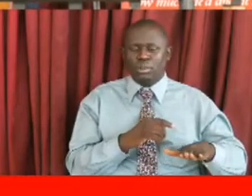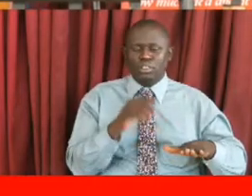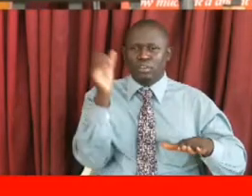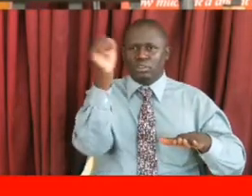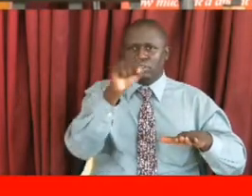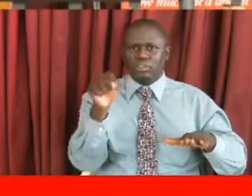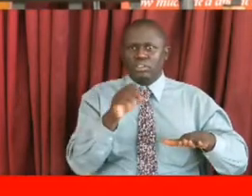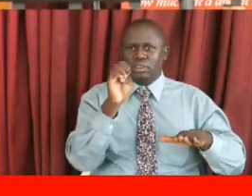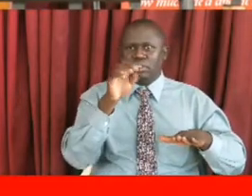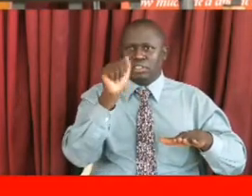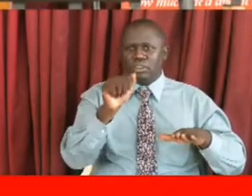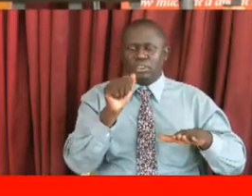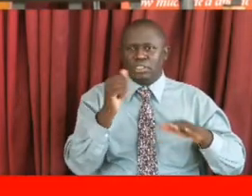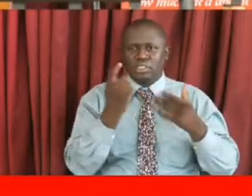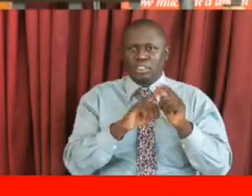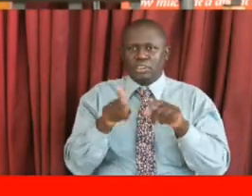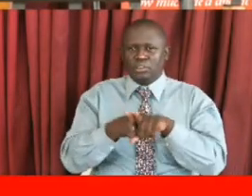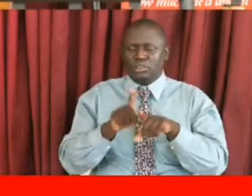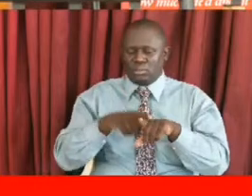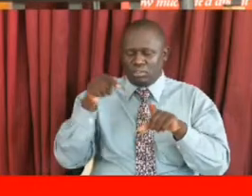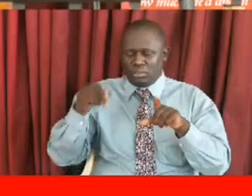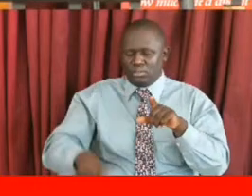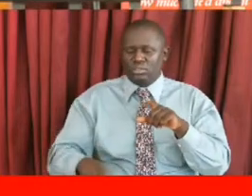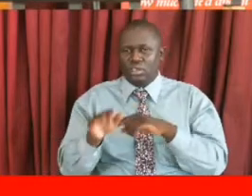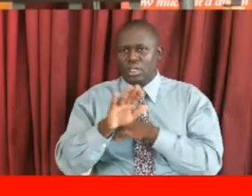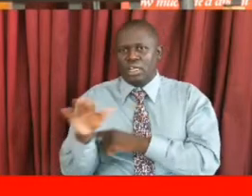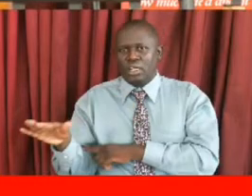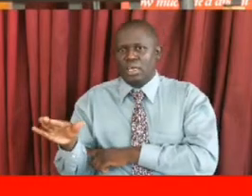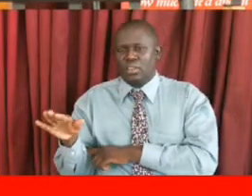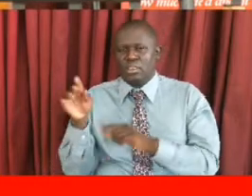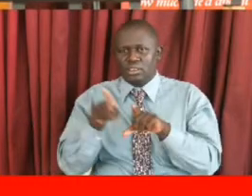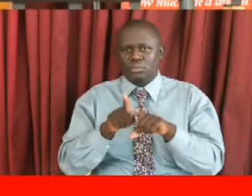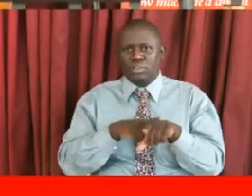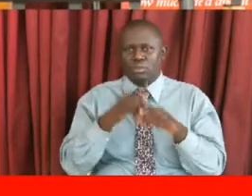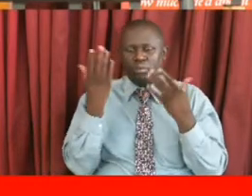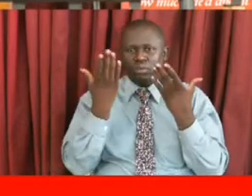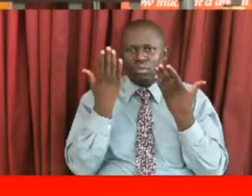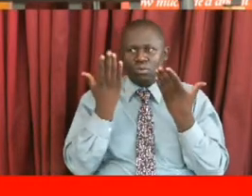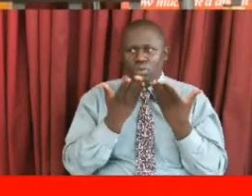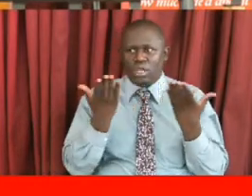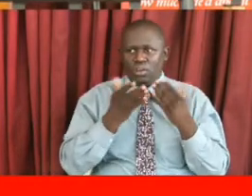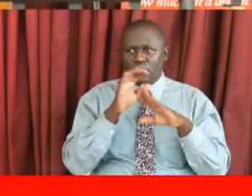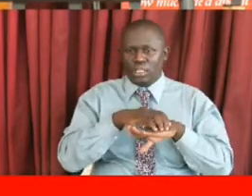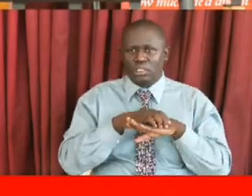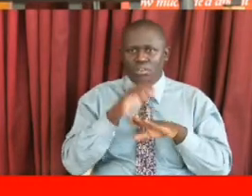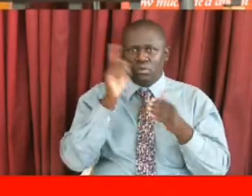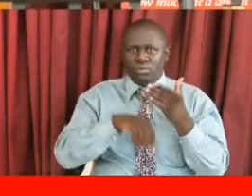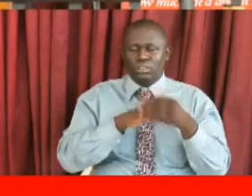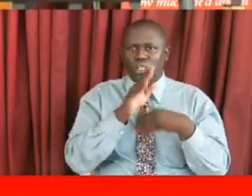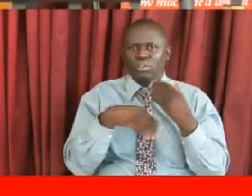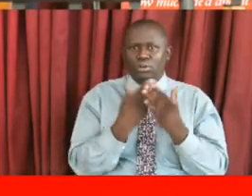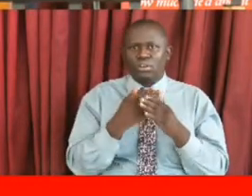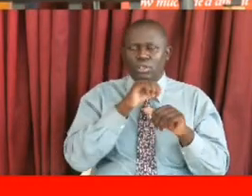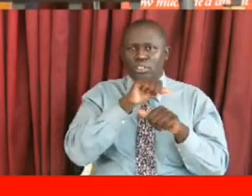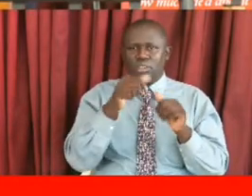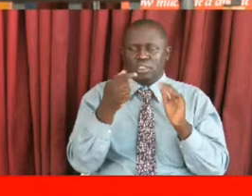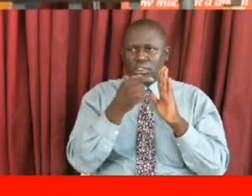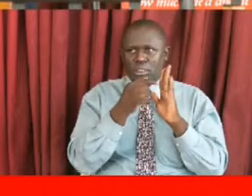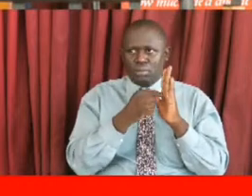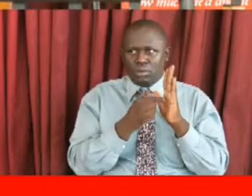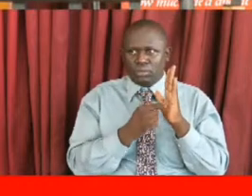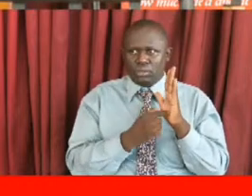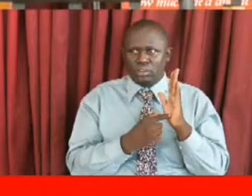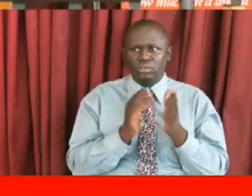be noral where are we at what is all this about I am asking